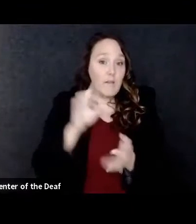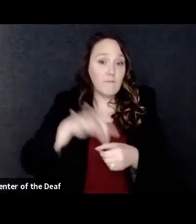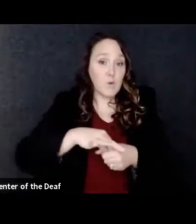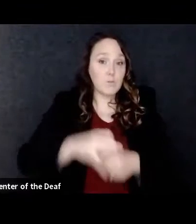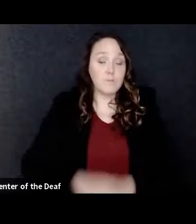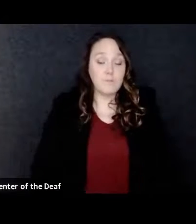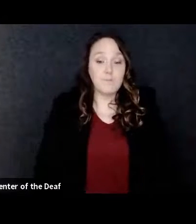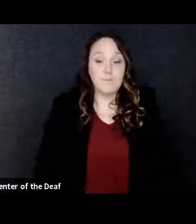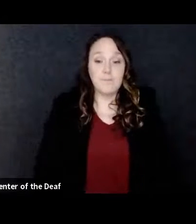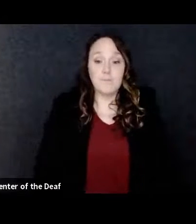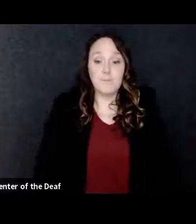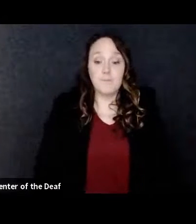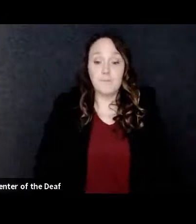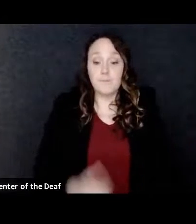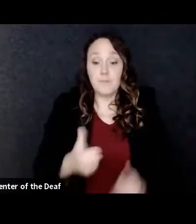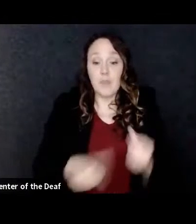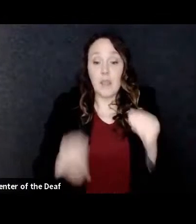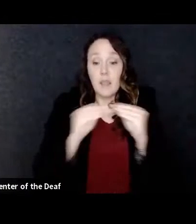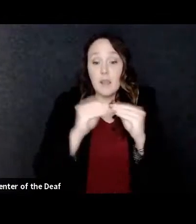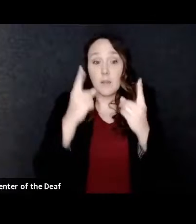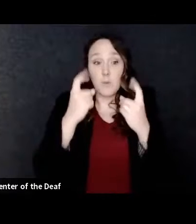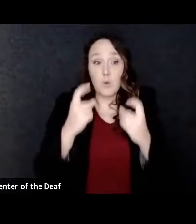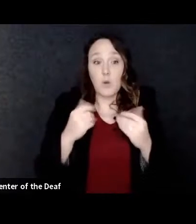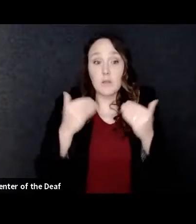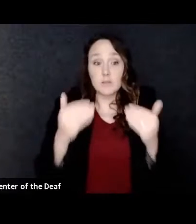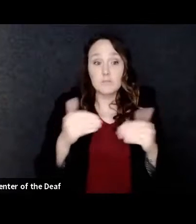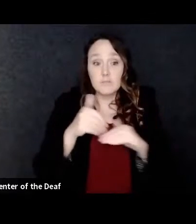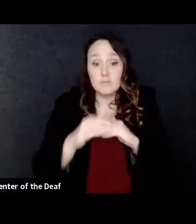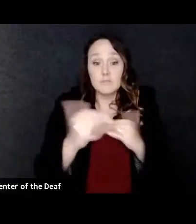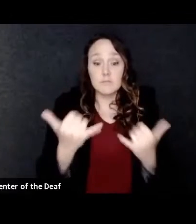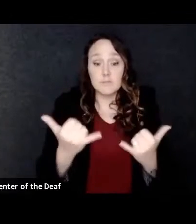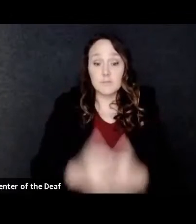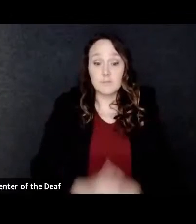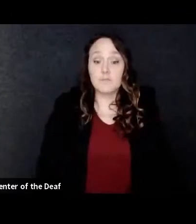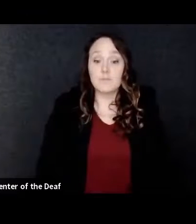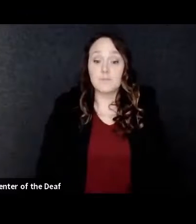All right, any further questions? Please go ahead and submit them now.